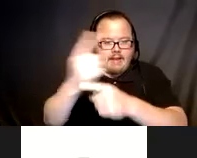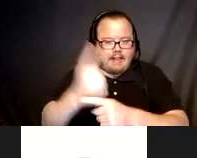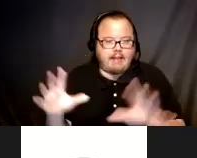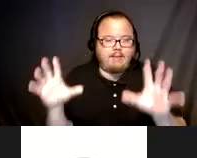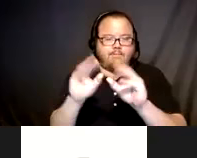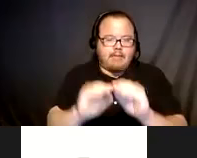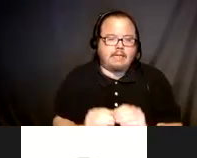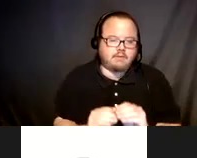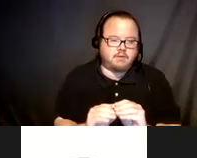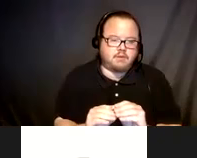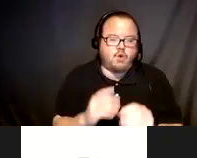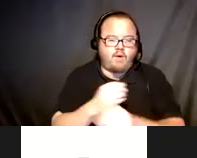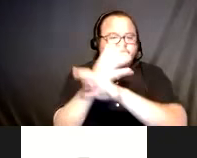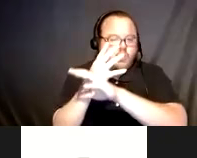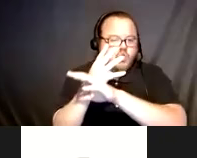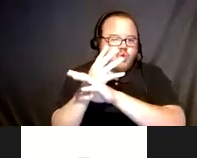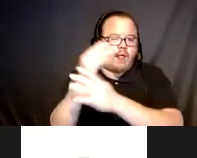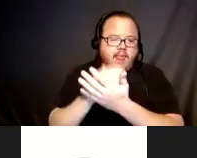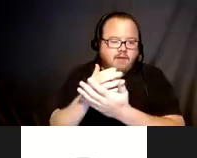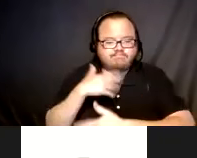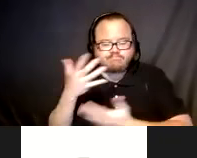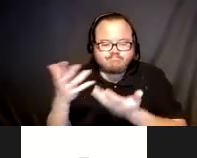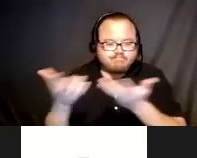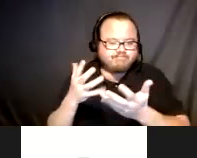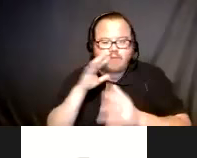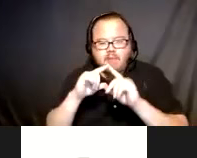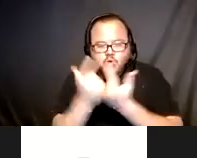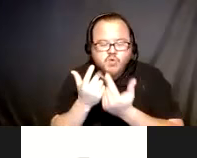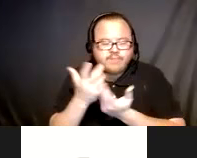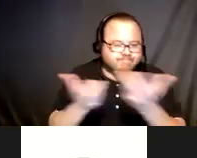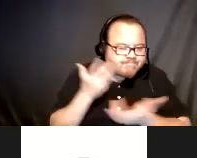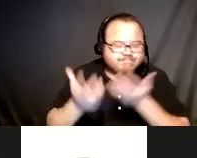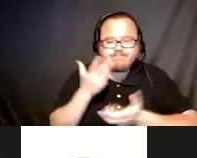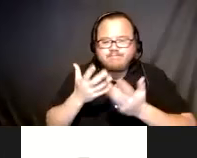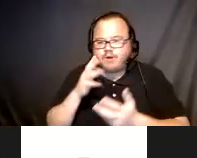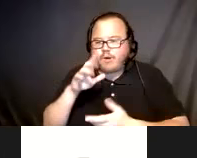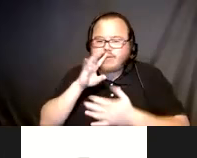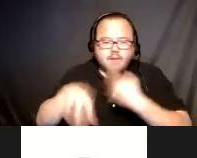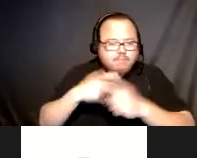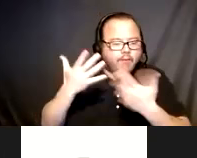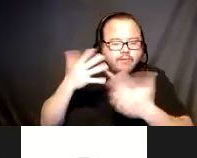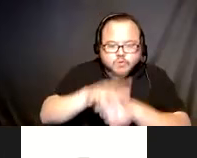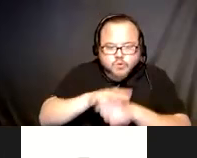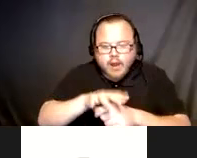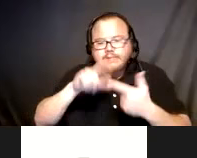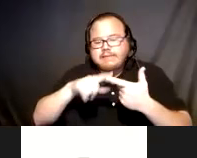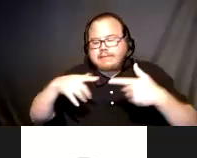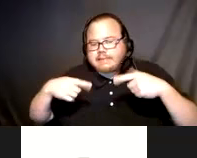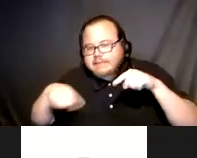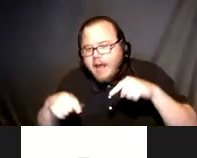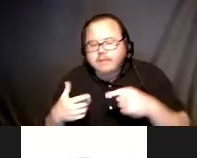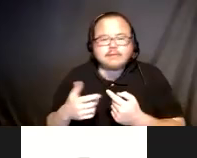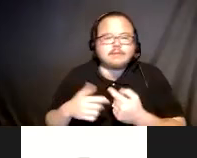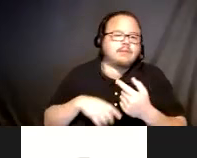virtual lessons, just kind of talking in groups about their stress, anxiety, coping skills. We watch